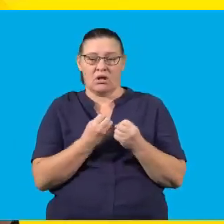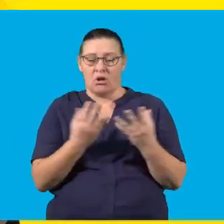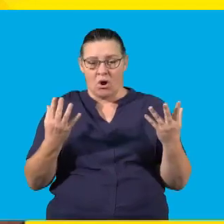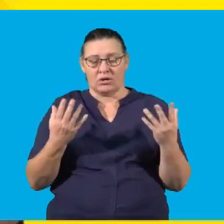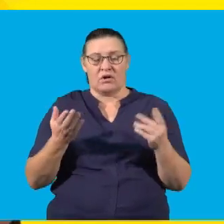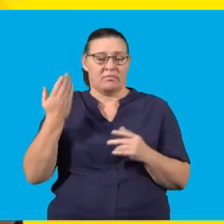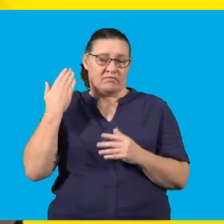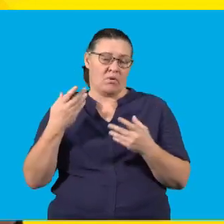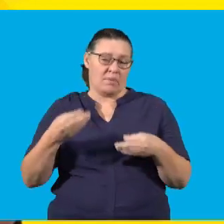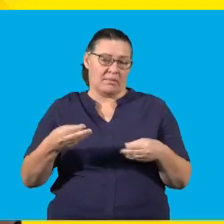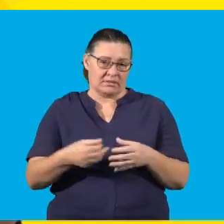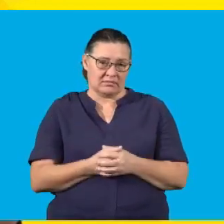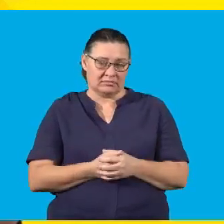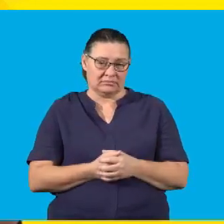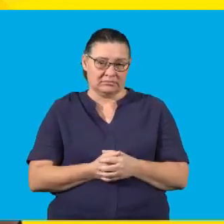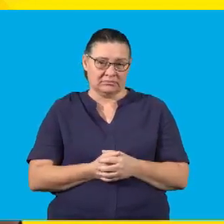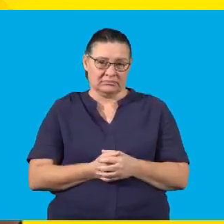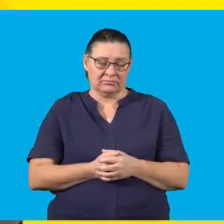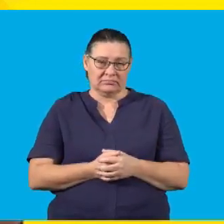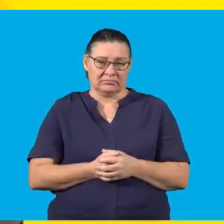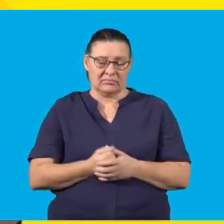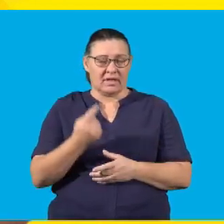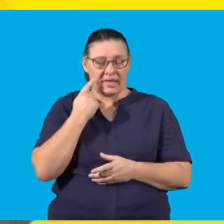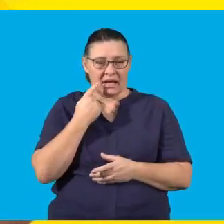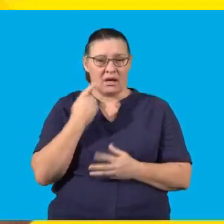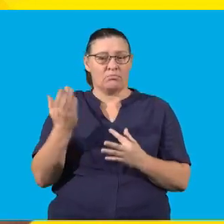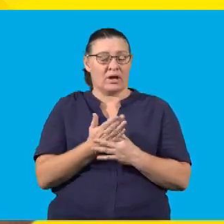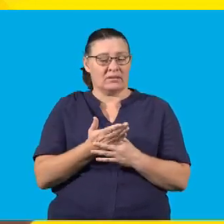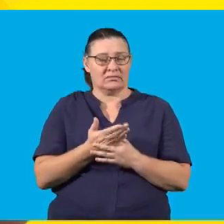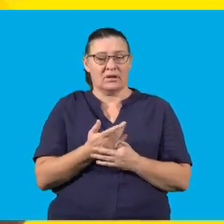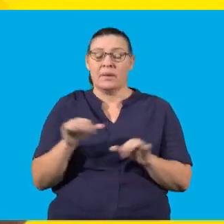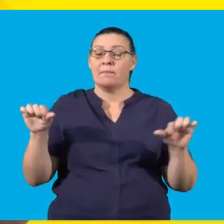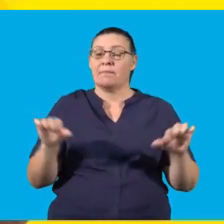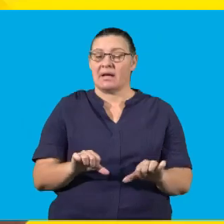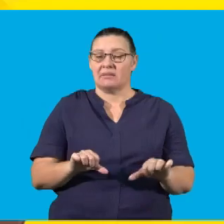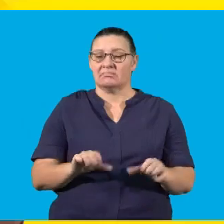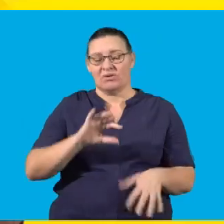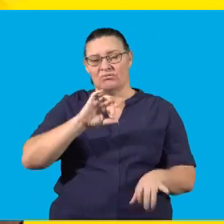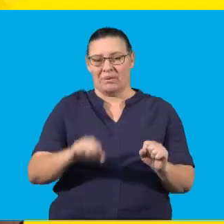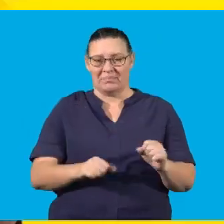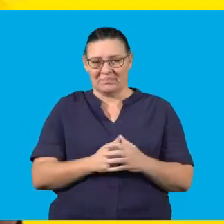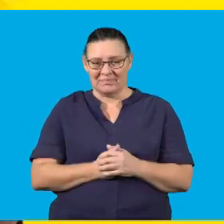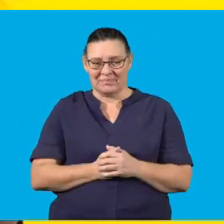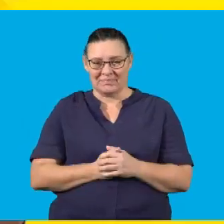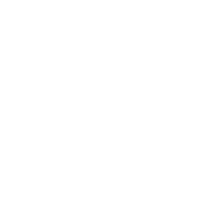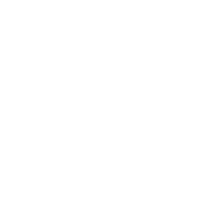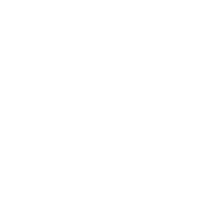lots of past papers. Okay, guys, I think let's take a break now. When we come back, we'll wrap things